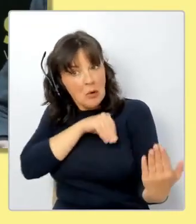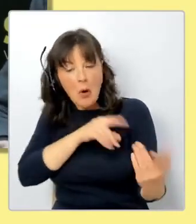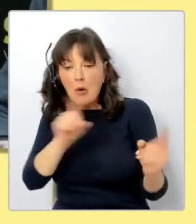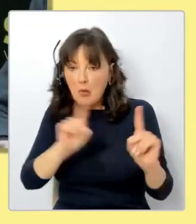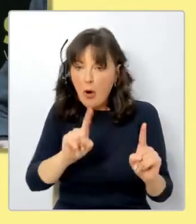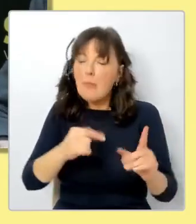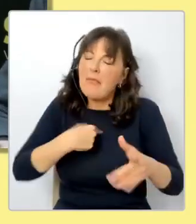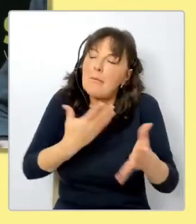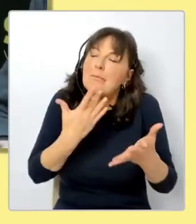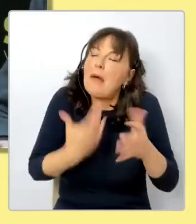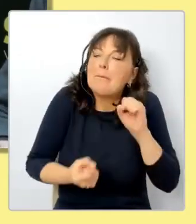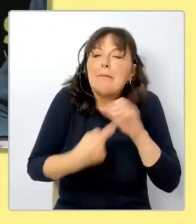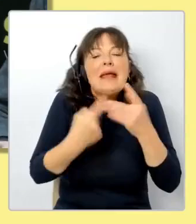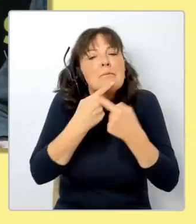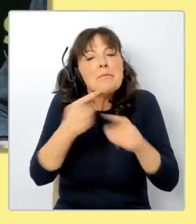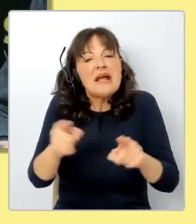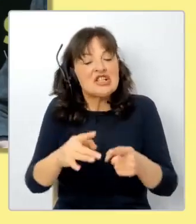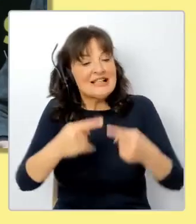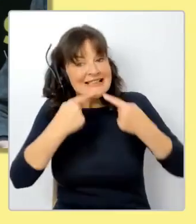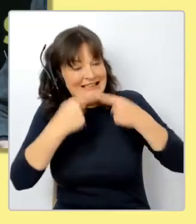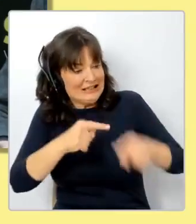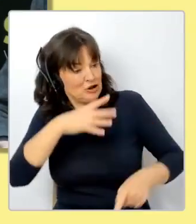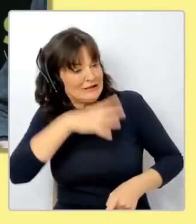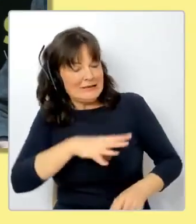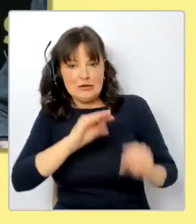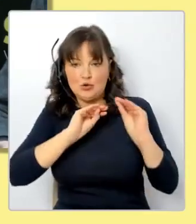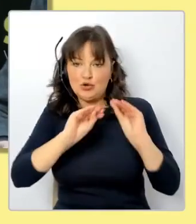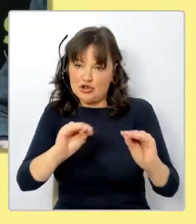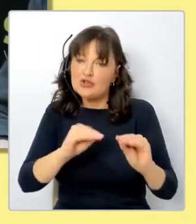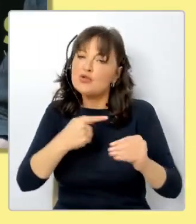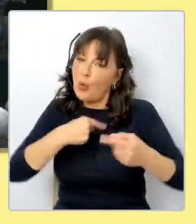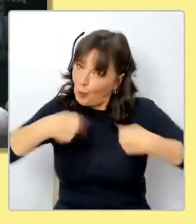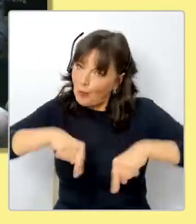and give them the support that they need to be able to do that effectively.